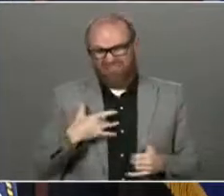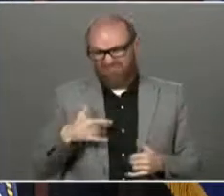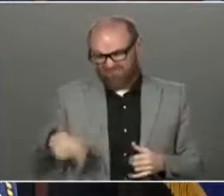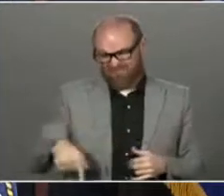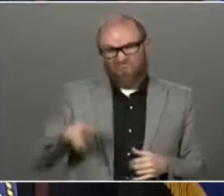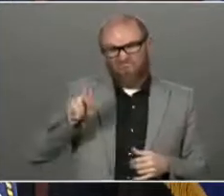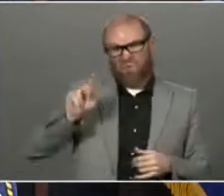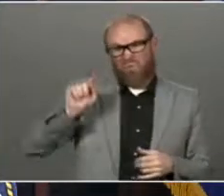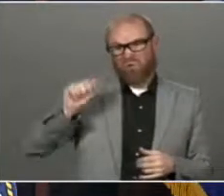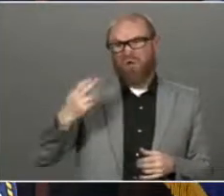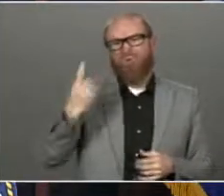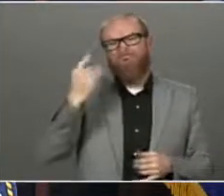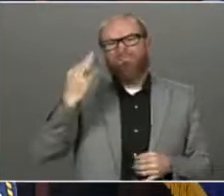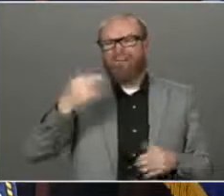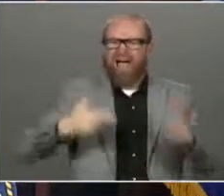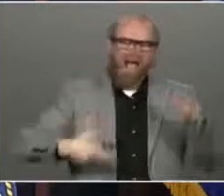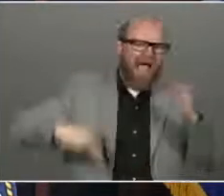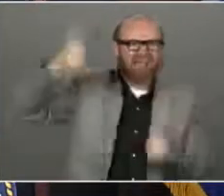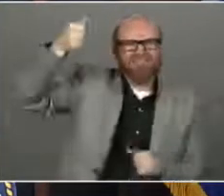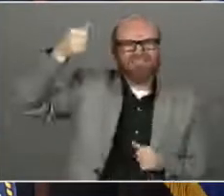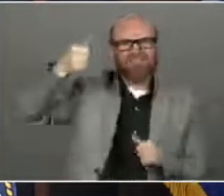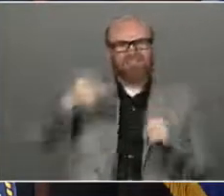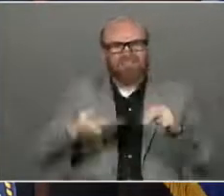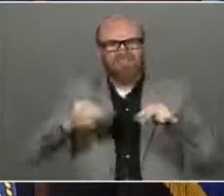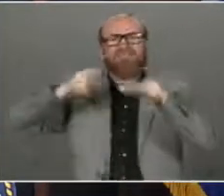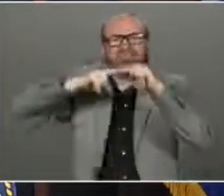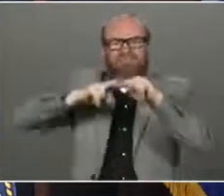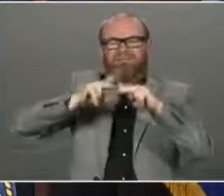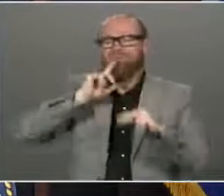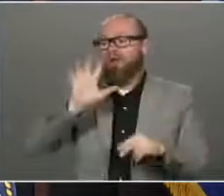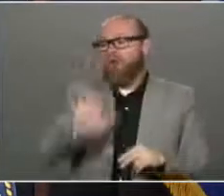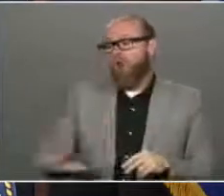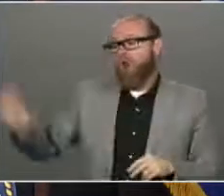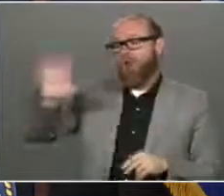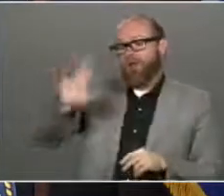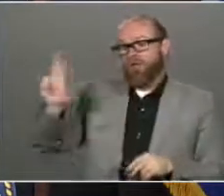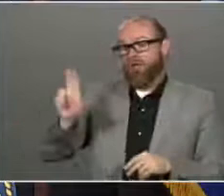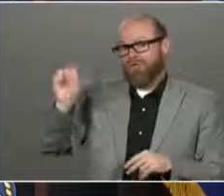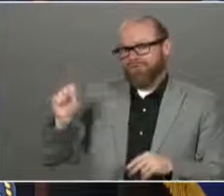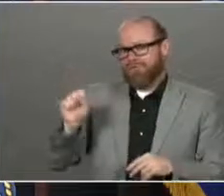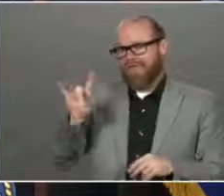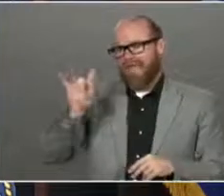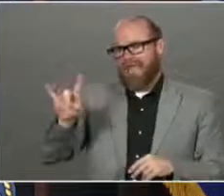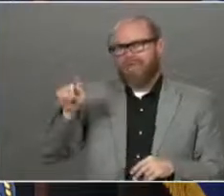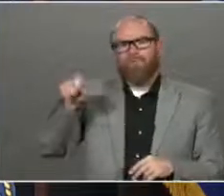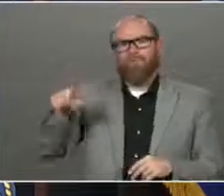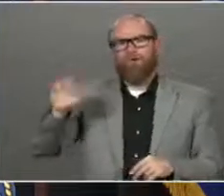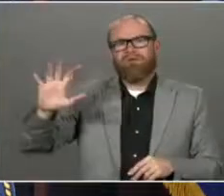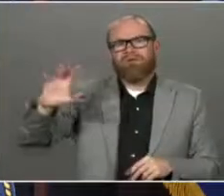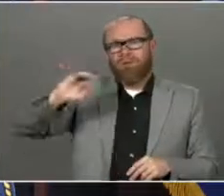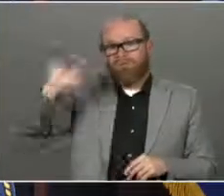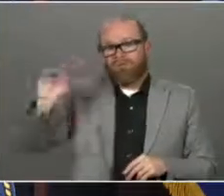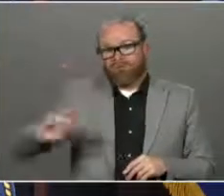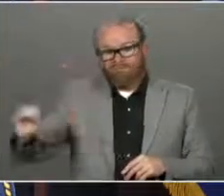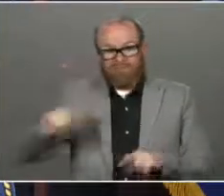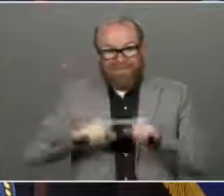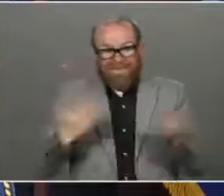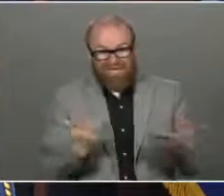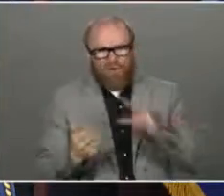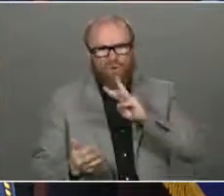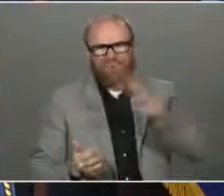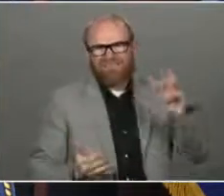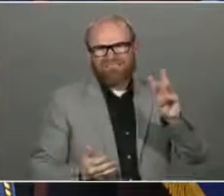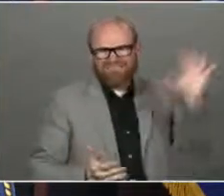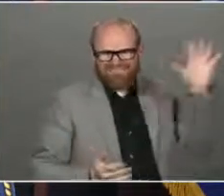country. The U.S. overall inflation rate is at about 8.5%, and Utah and much of the West is closer to